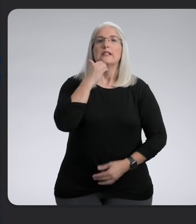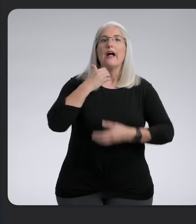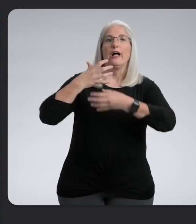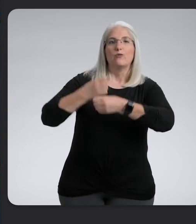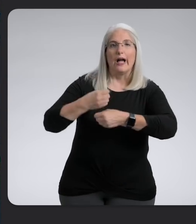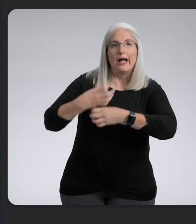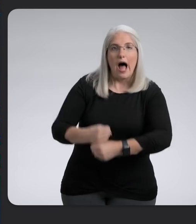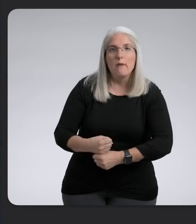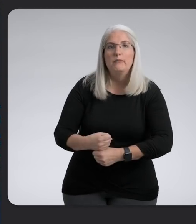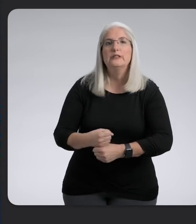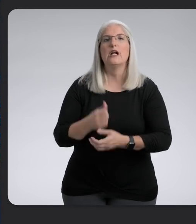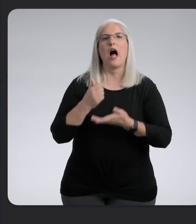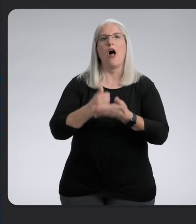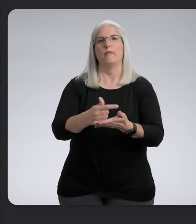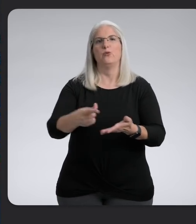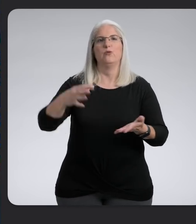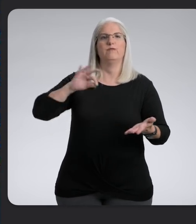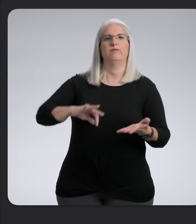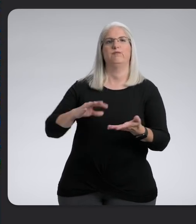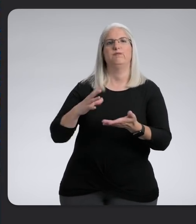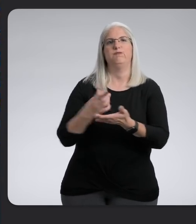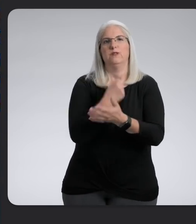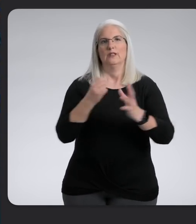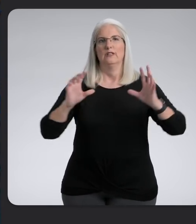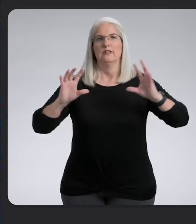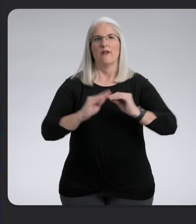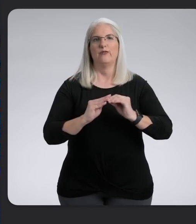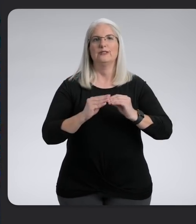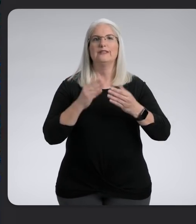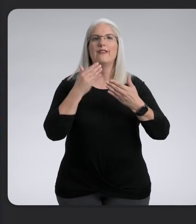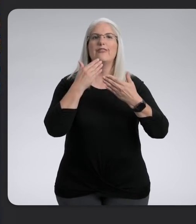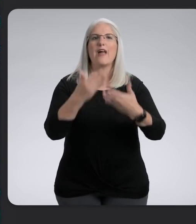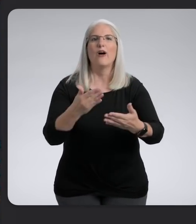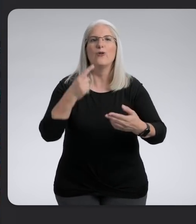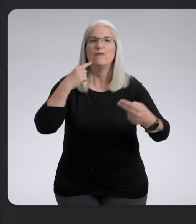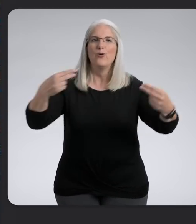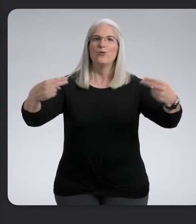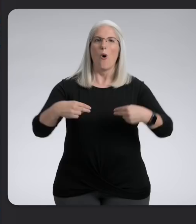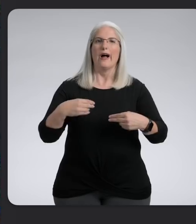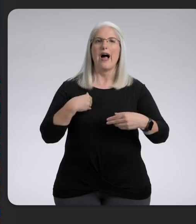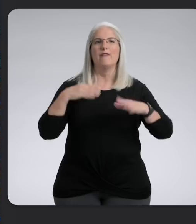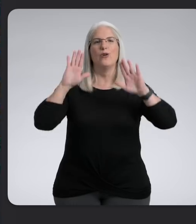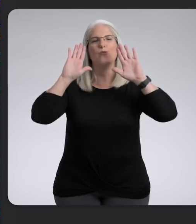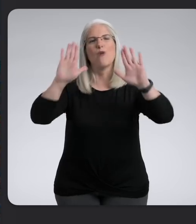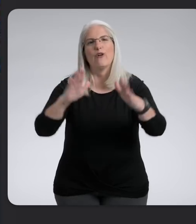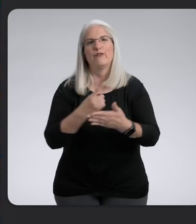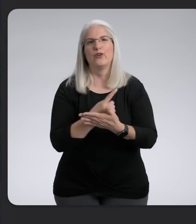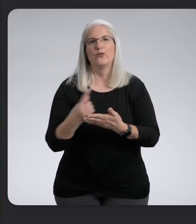conference. Thank you for joining us. Let's have a great week.